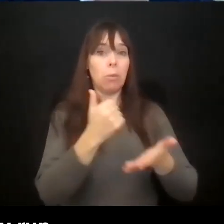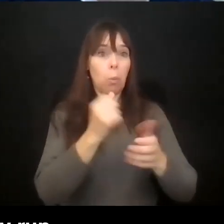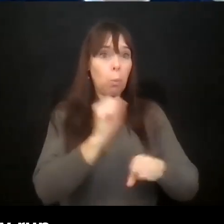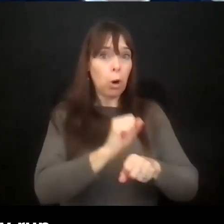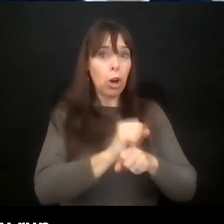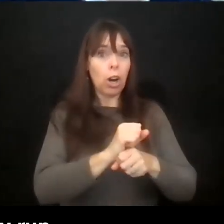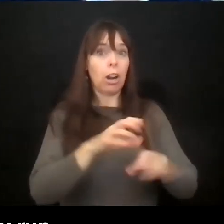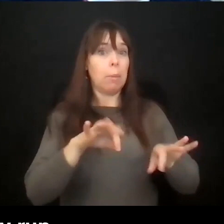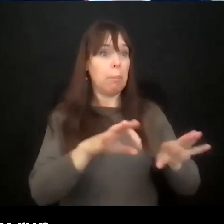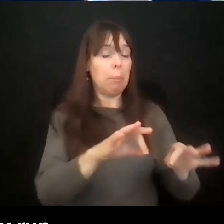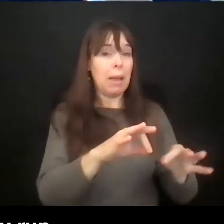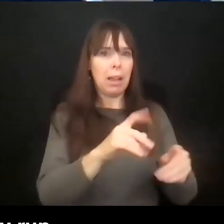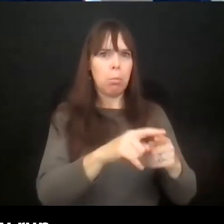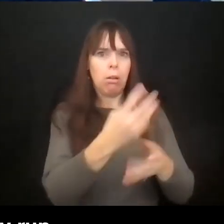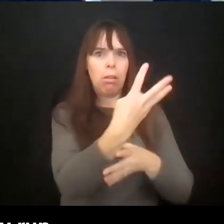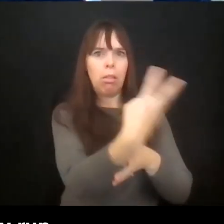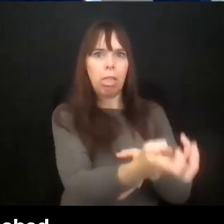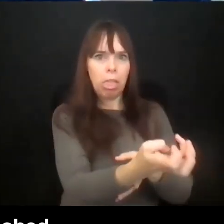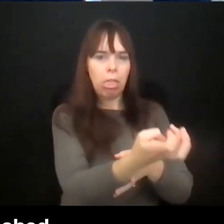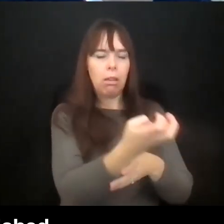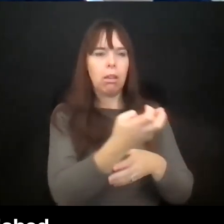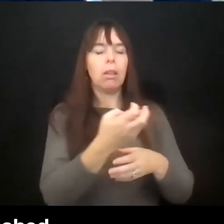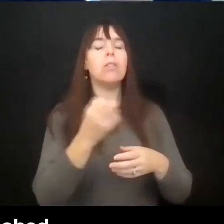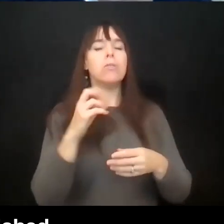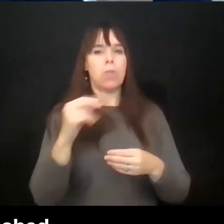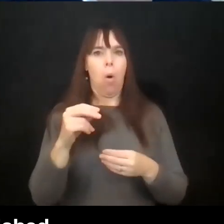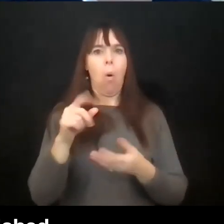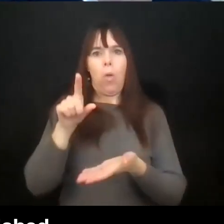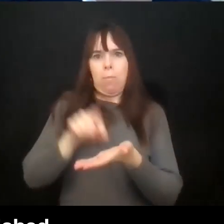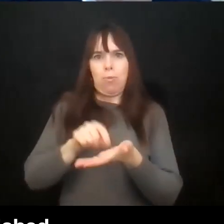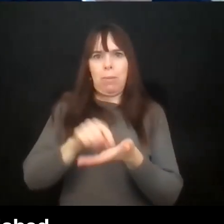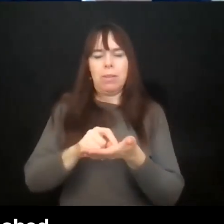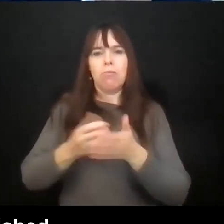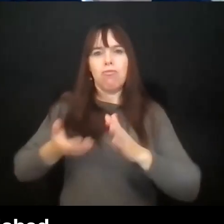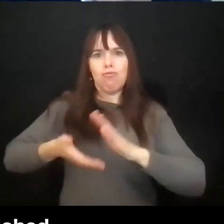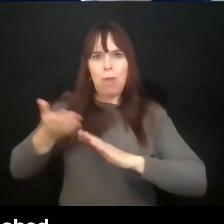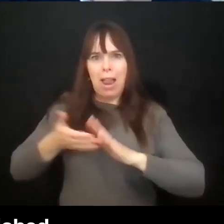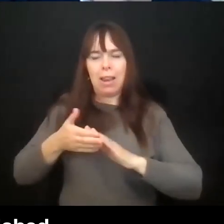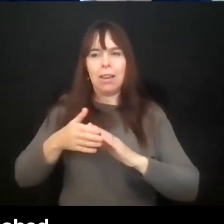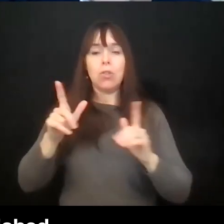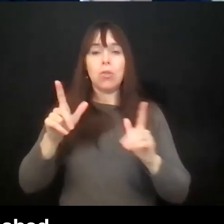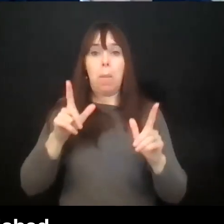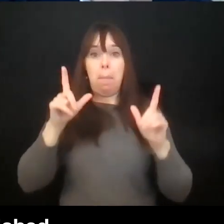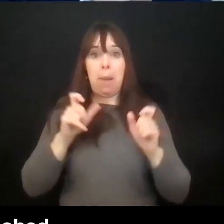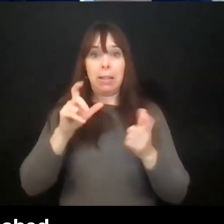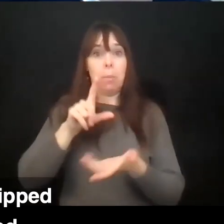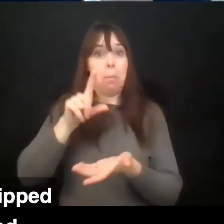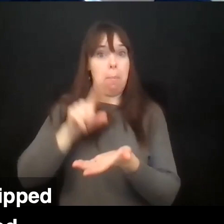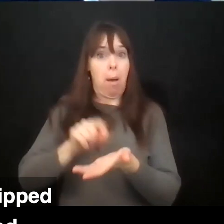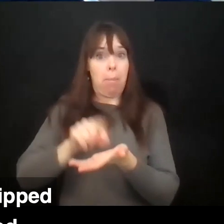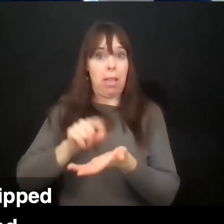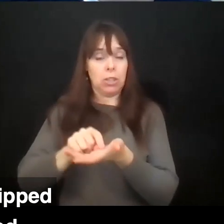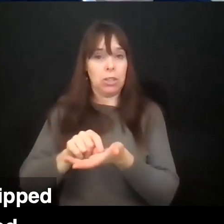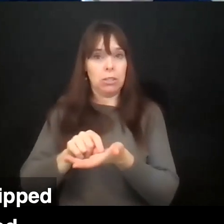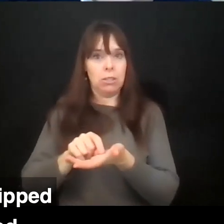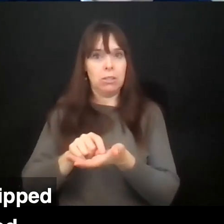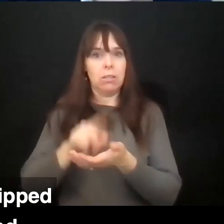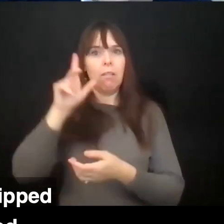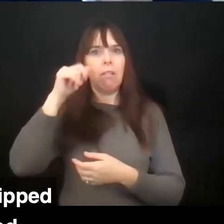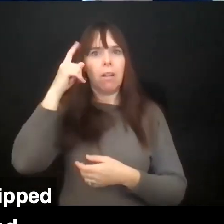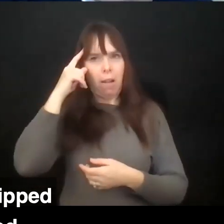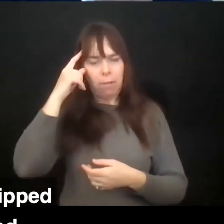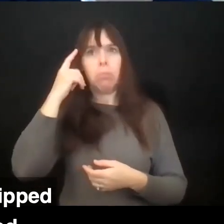And so there was a story run, a couple of her photographs were published, and the government